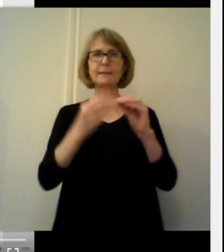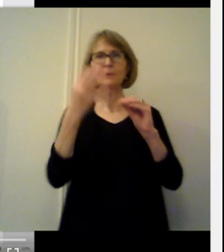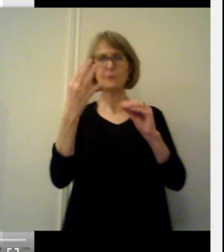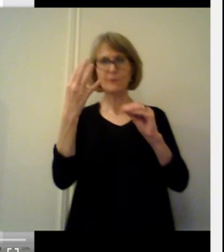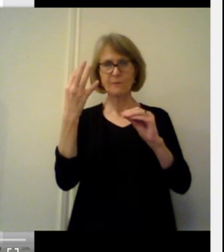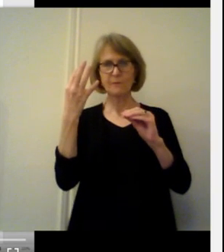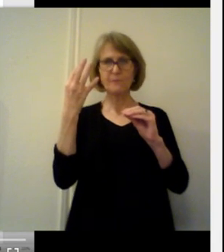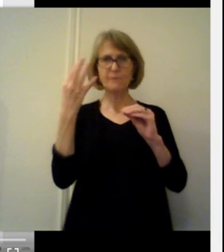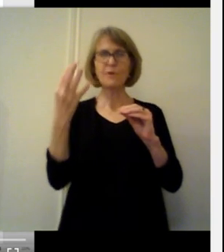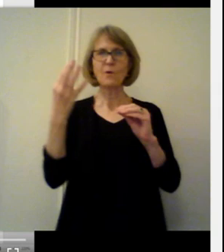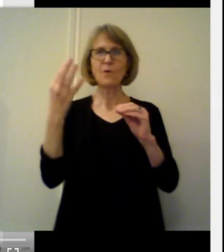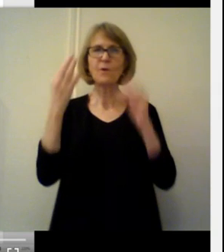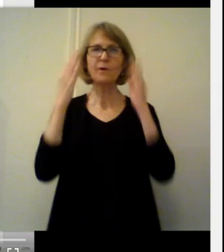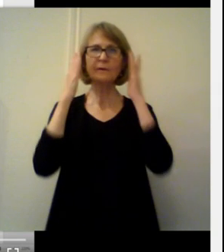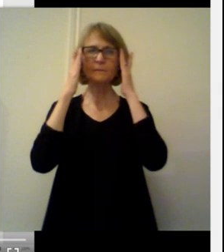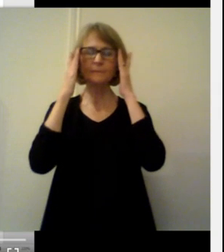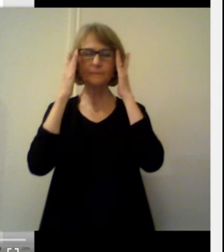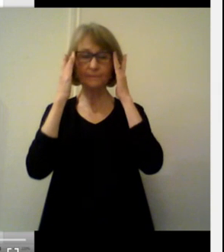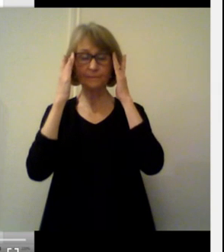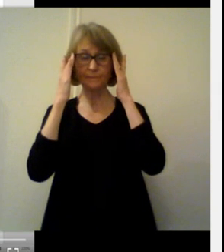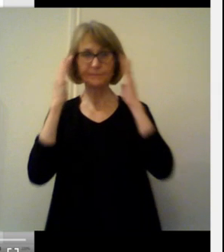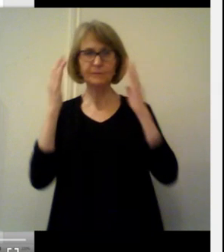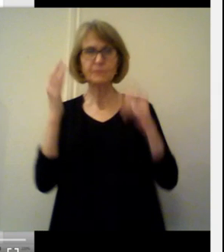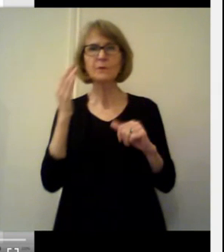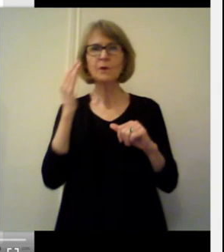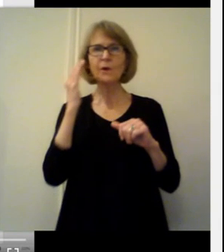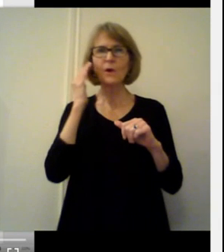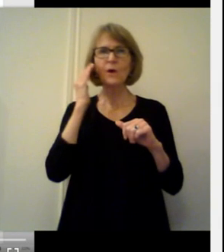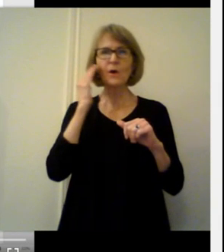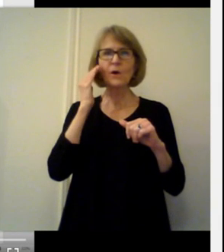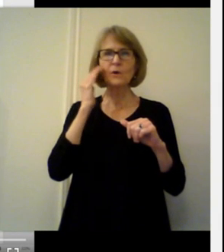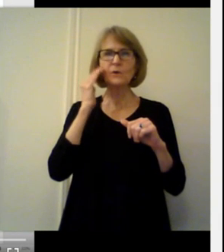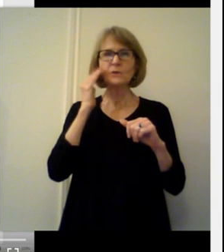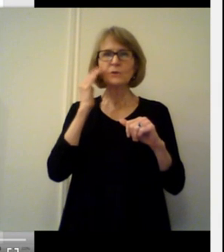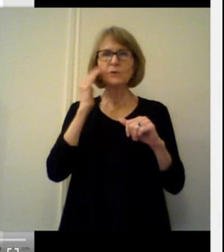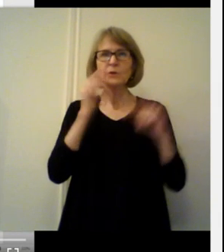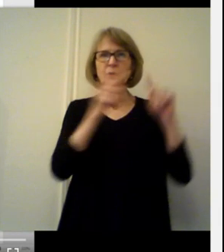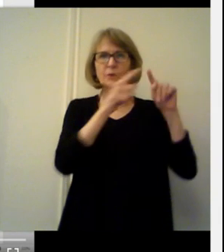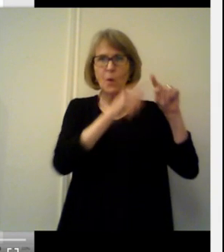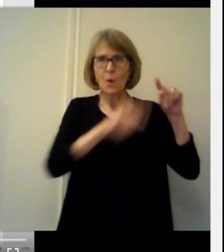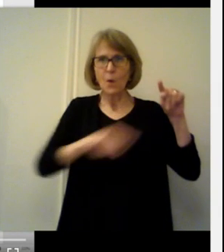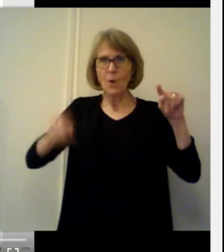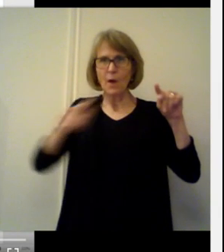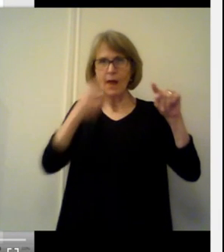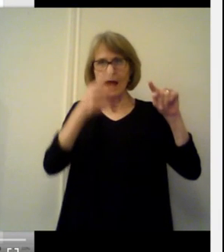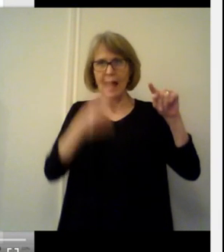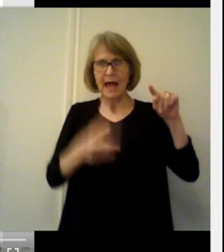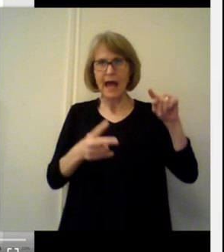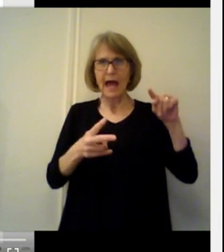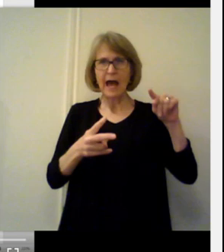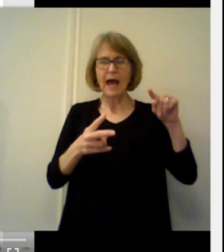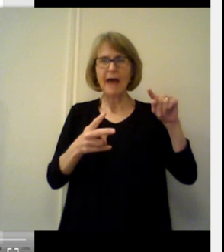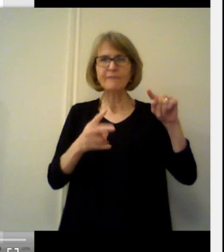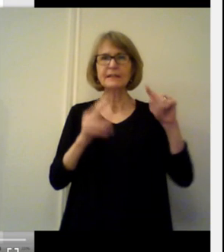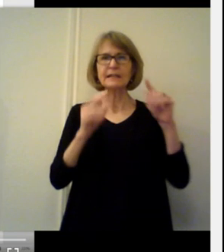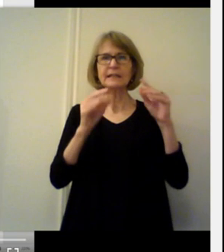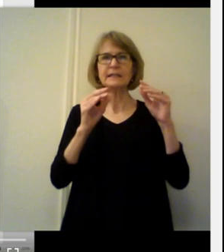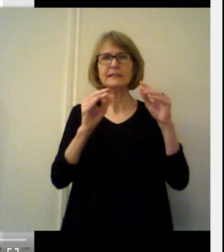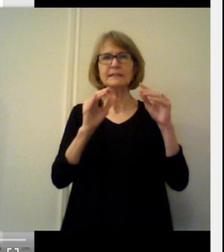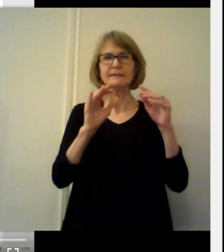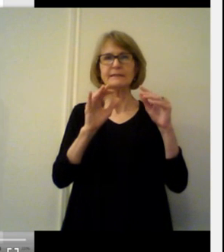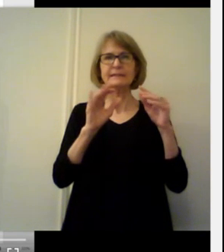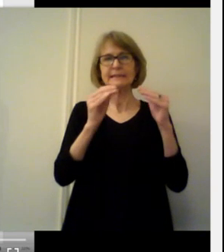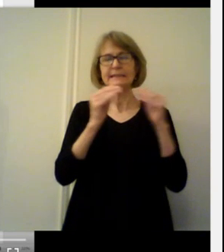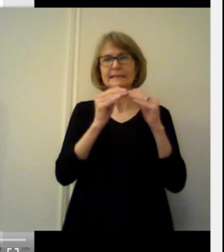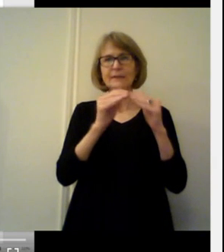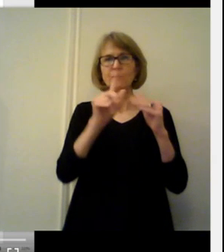video. We know that this is 90 because half of a circle is 180, and the inscribed angle, which would be this